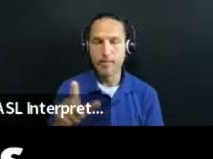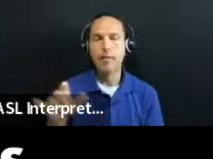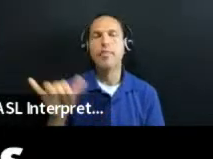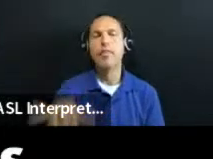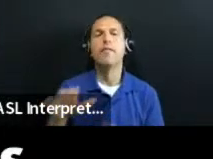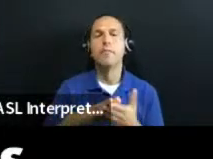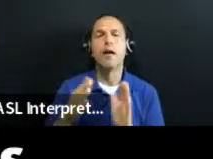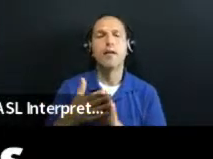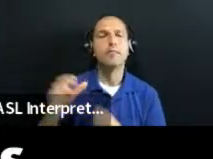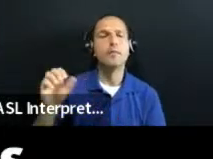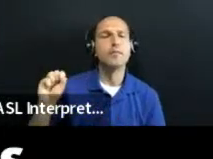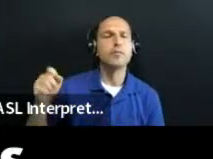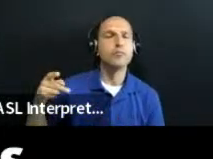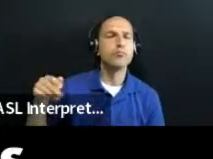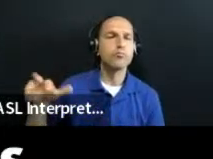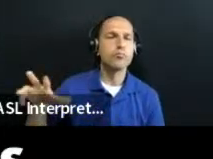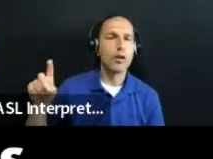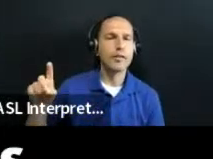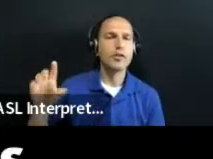spreadsheet.